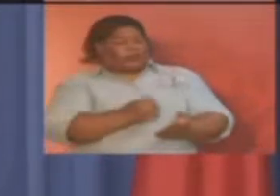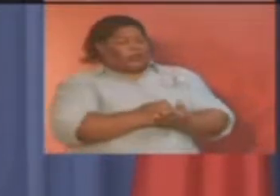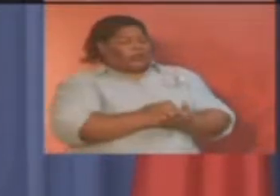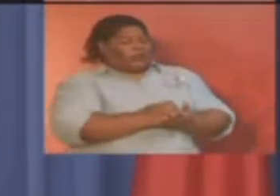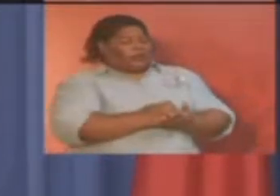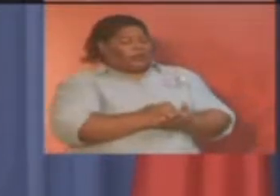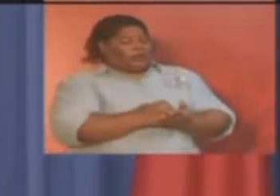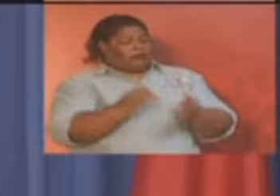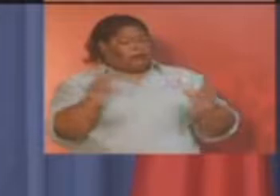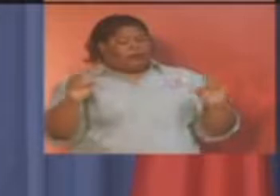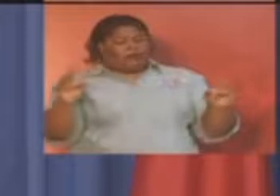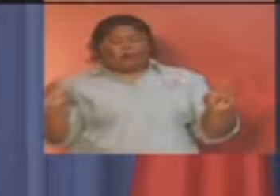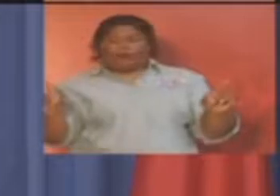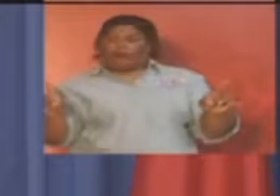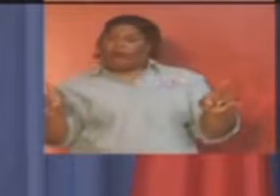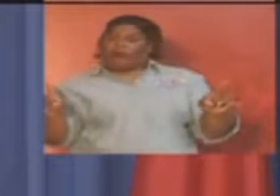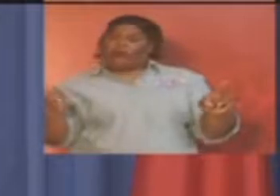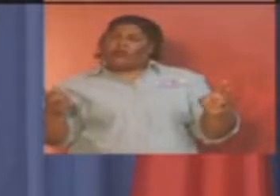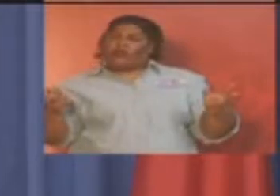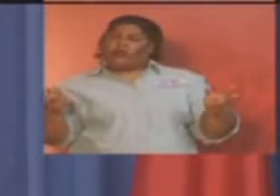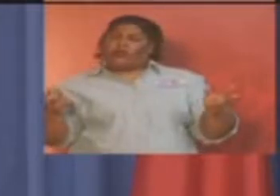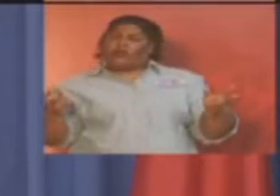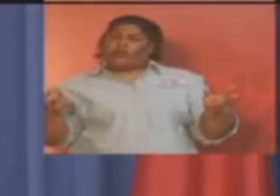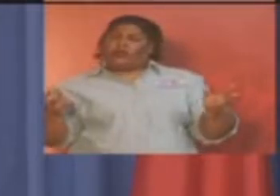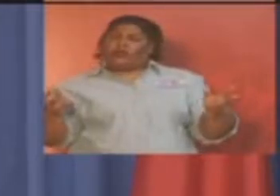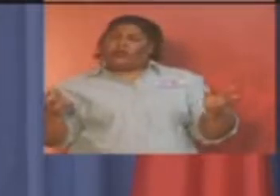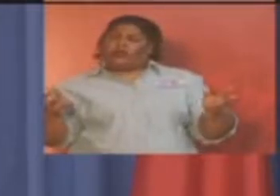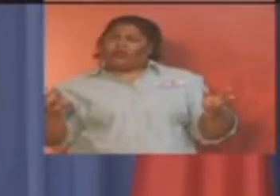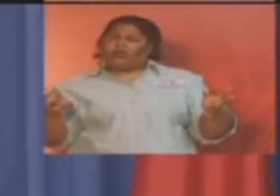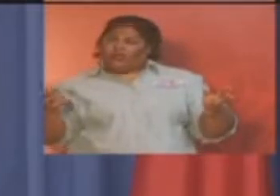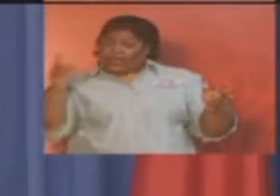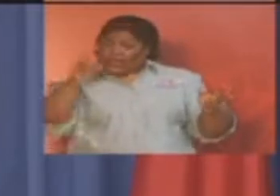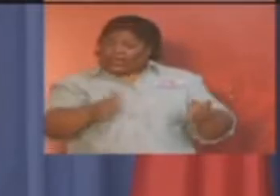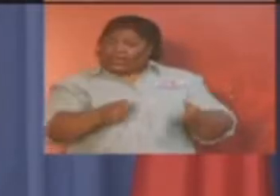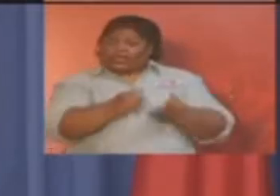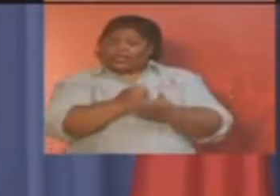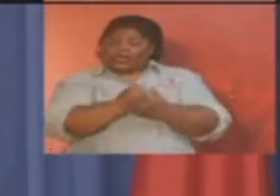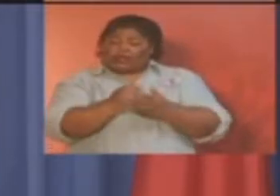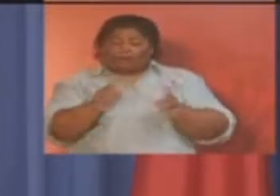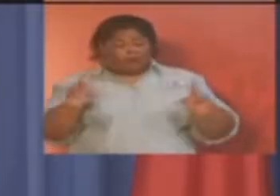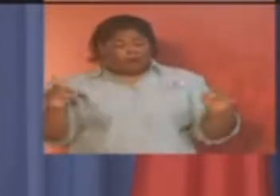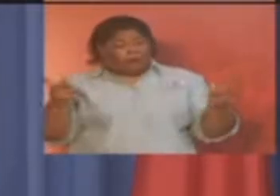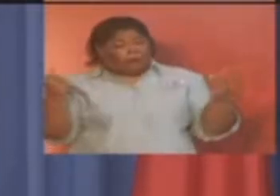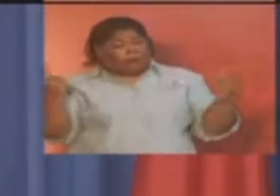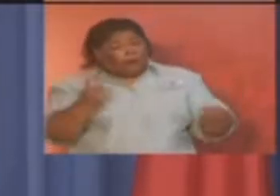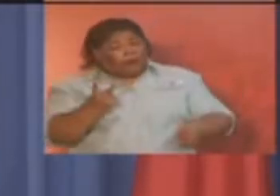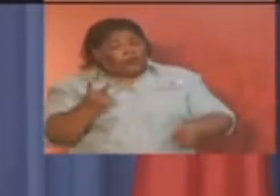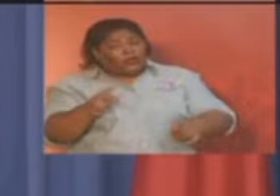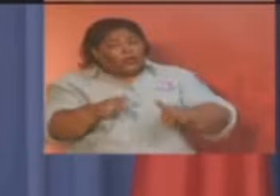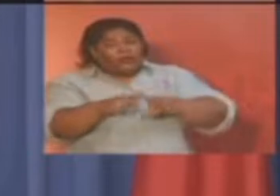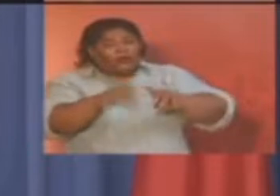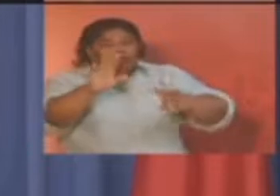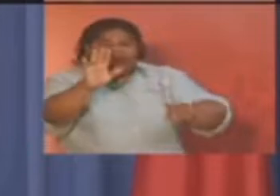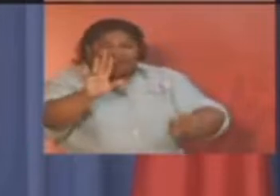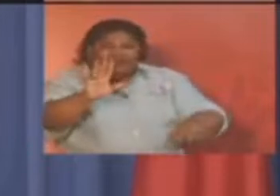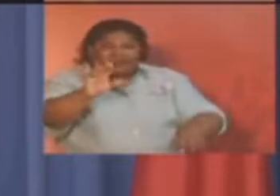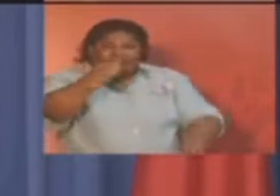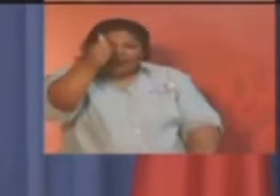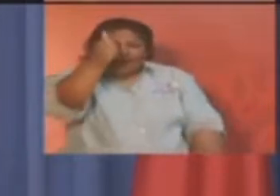not only take care of the patient, but take care of yourself to allow that you could come back to take care of more